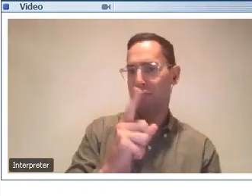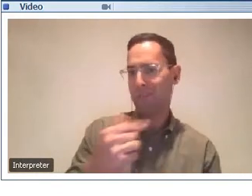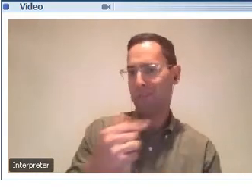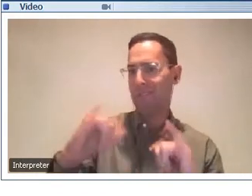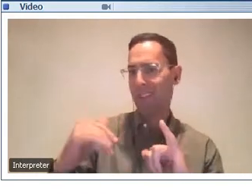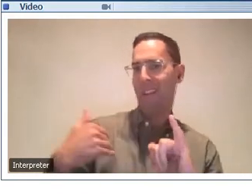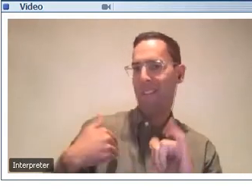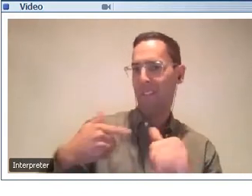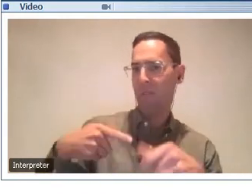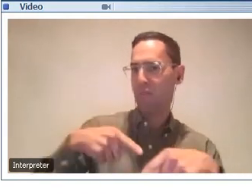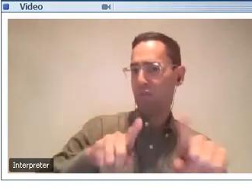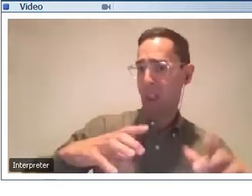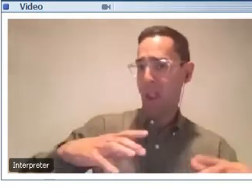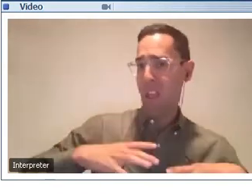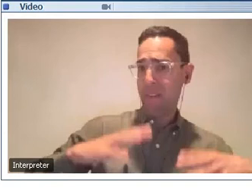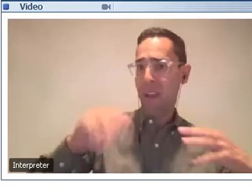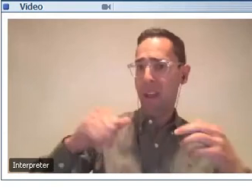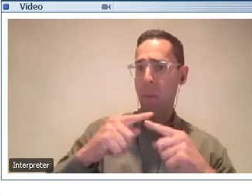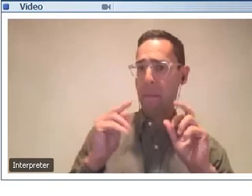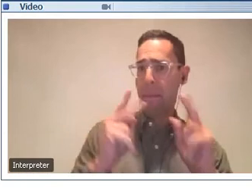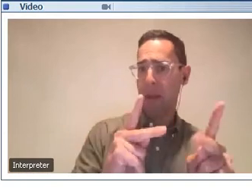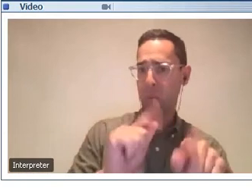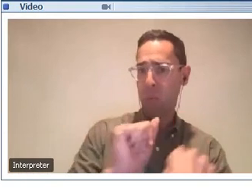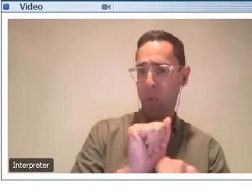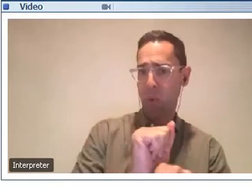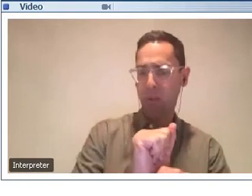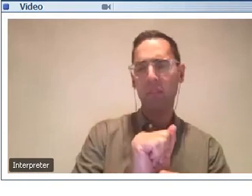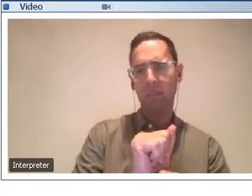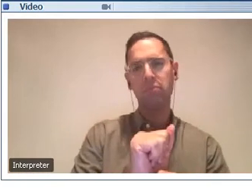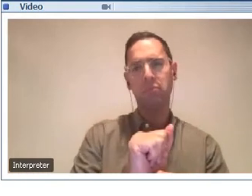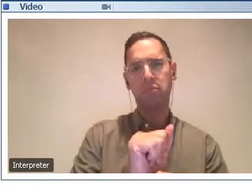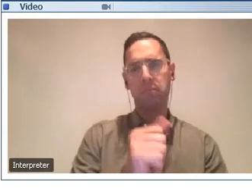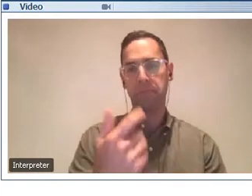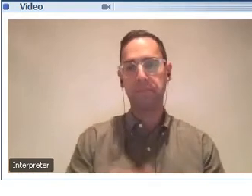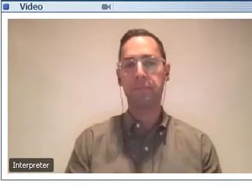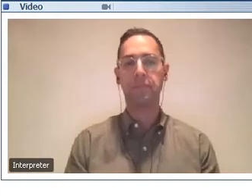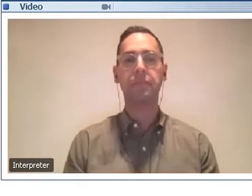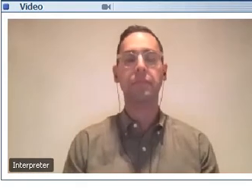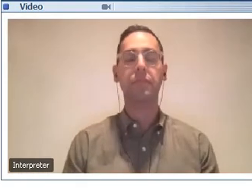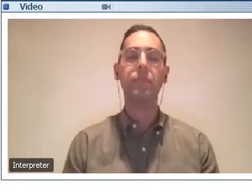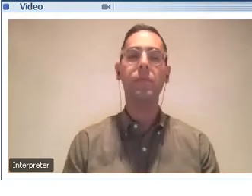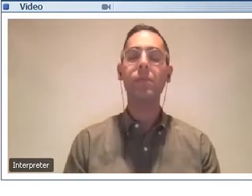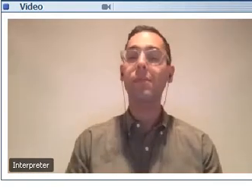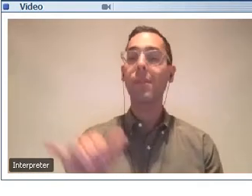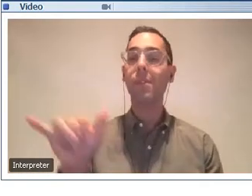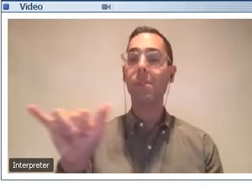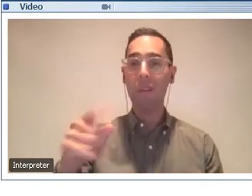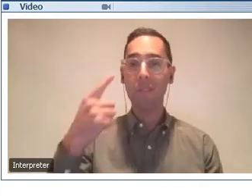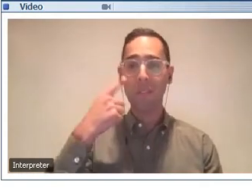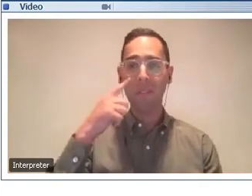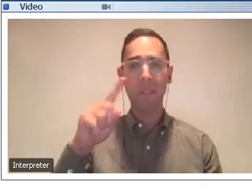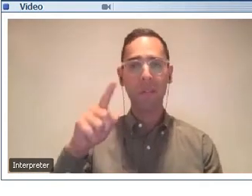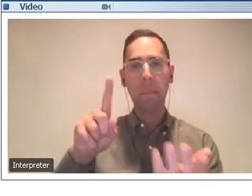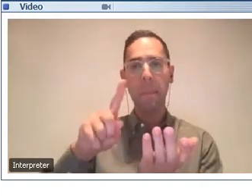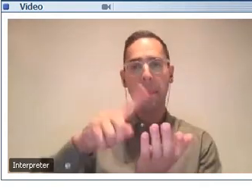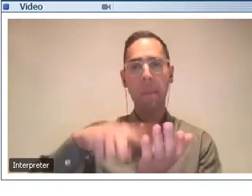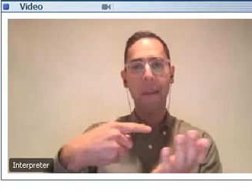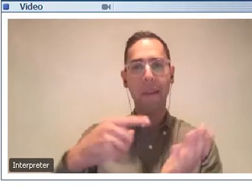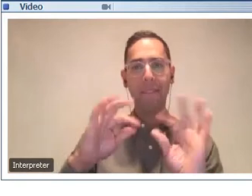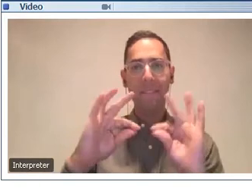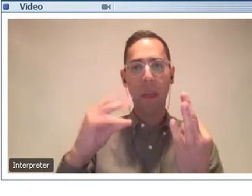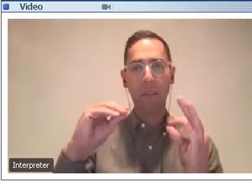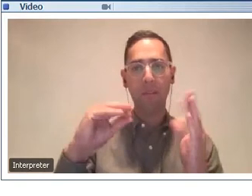leave. And then the other main thing to think about with paid family and medical leave is that while for some